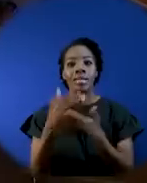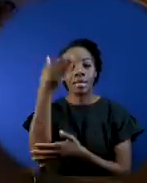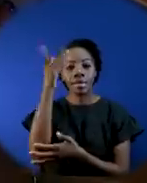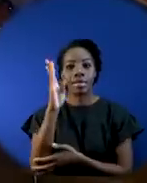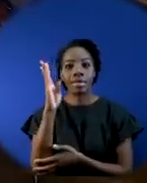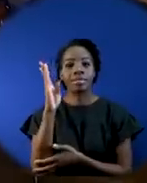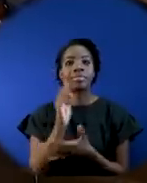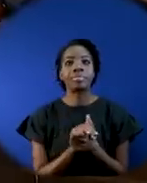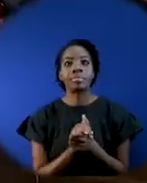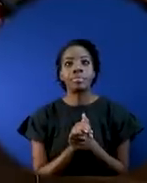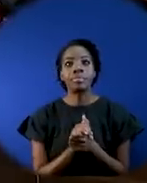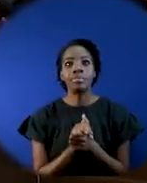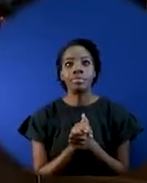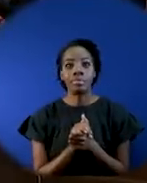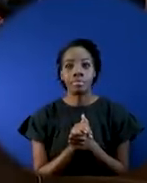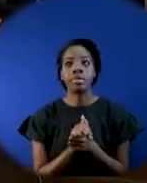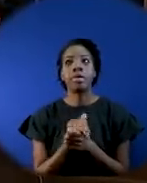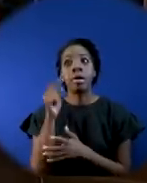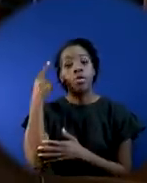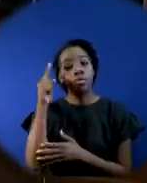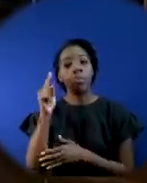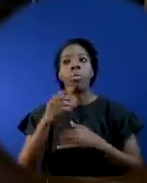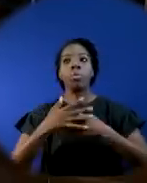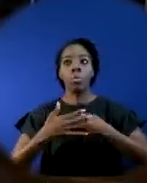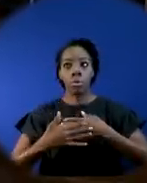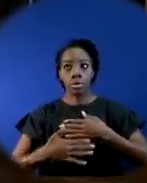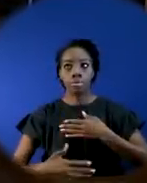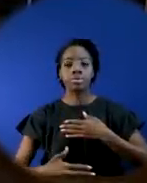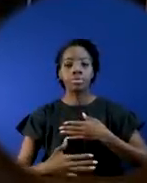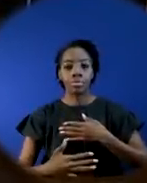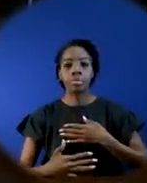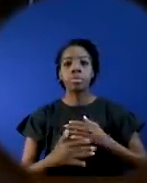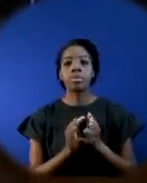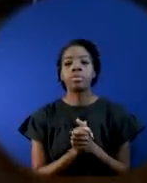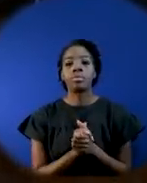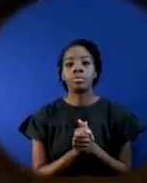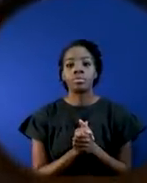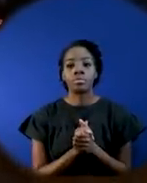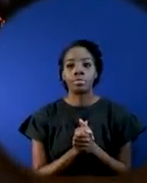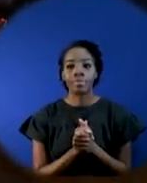for the blood. What a joy.